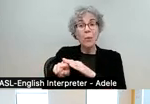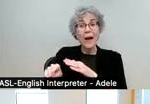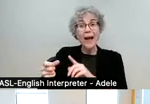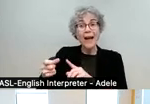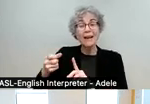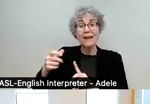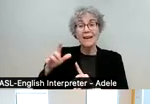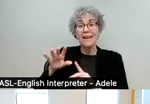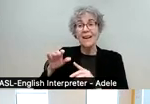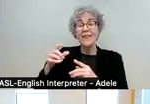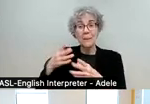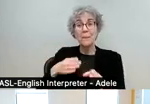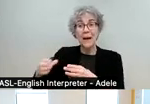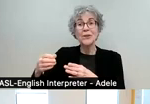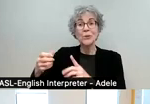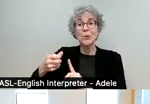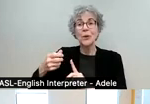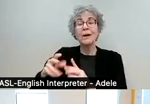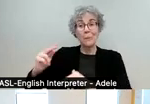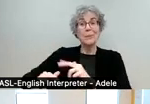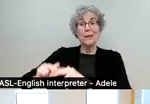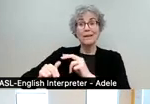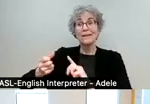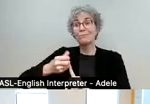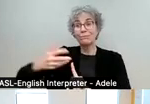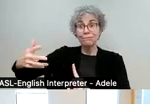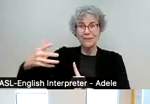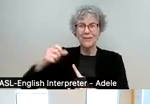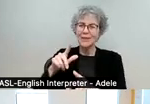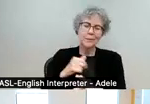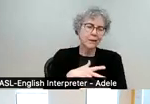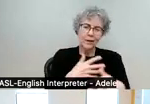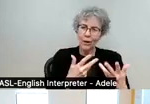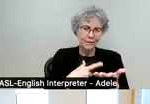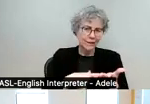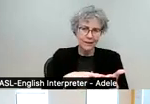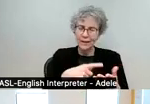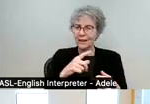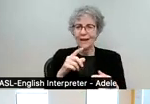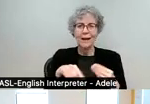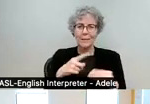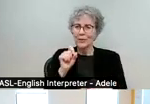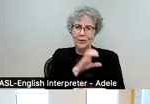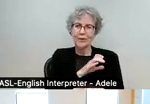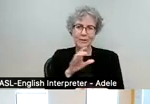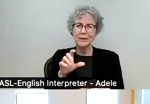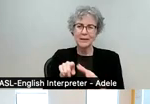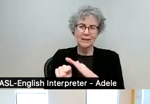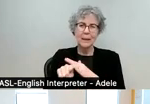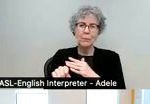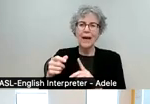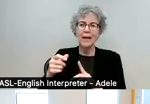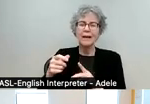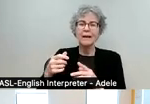talk over the last couple decades around the Scarborough subway, and it's right at our doorstep here. We